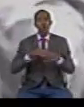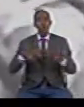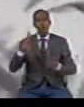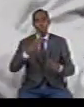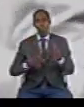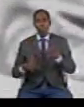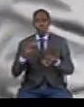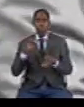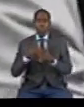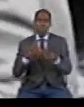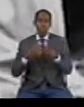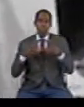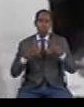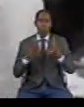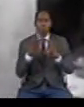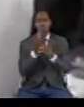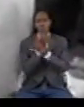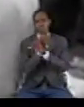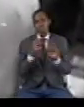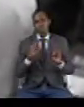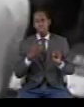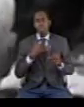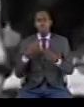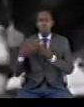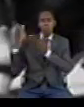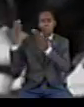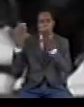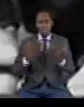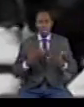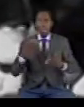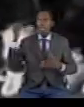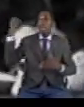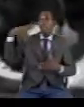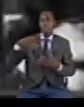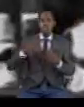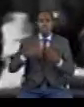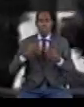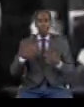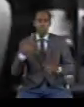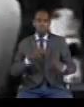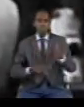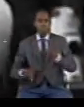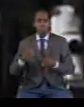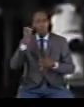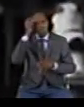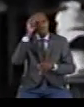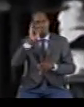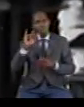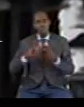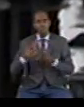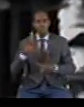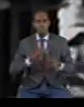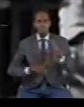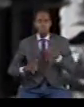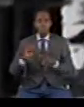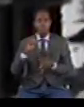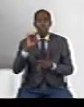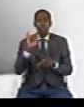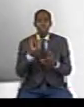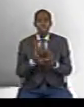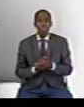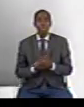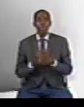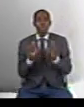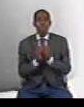the way of salvation, and to bring light to the people, understanding to the people, so that with